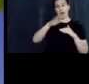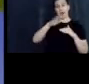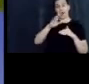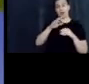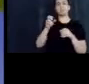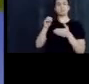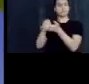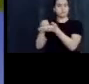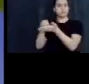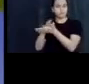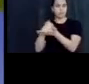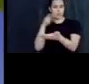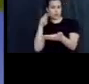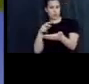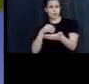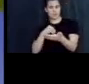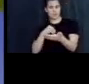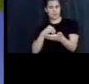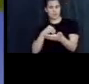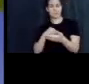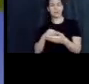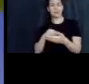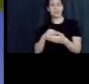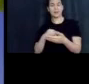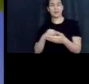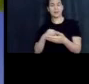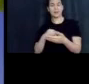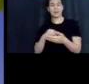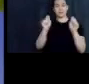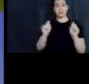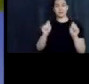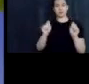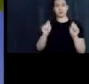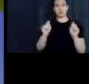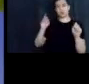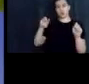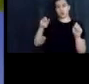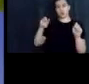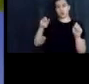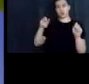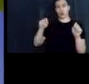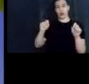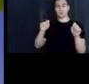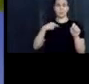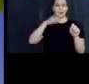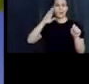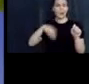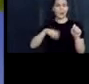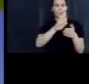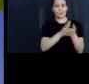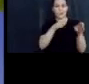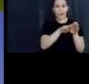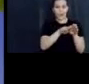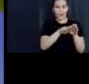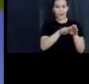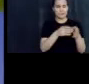transcript. So while we usually do want your official high school transcript, due to the fact that your school is probably closed, you can